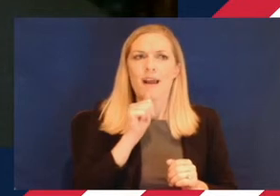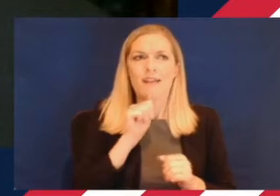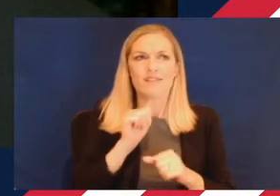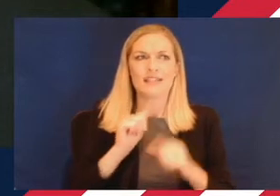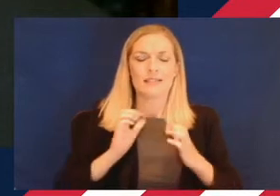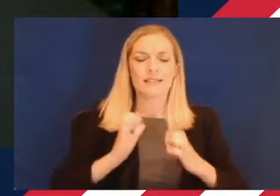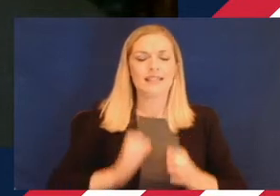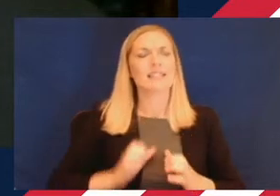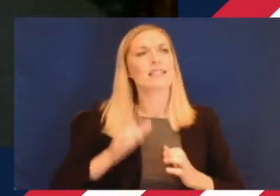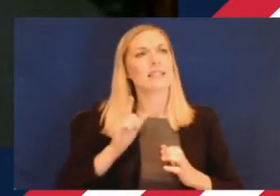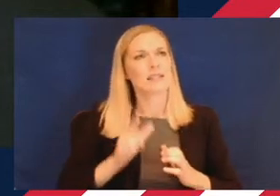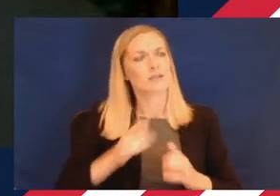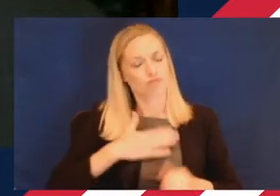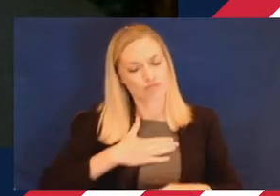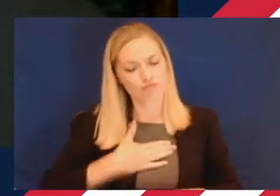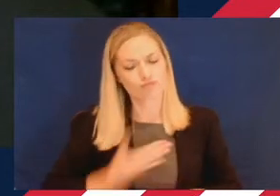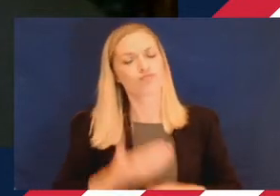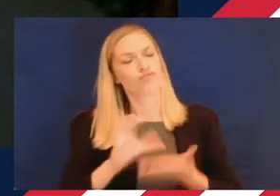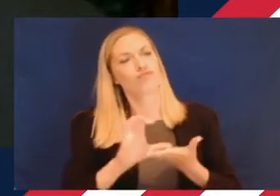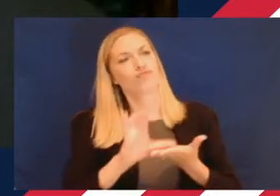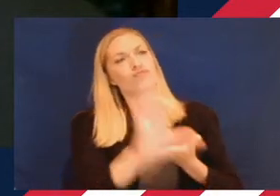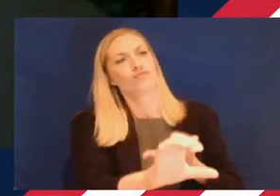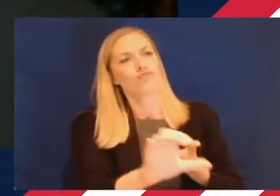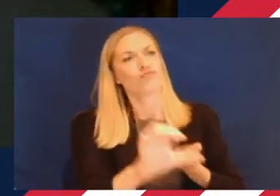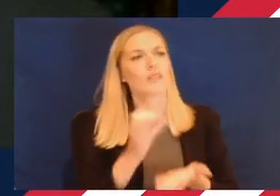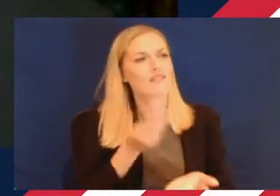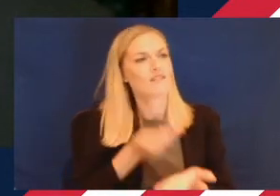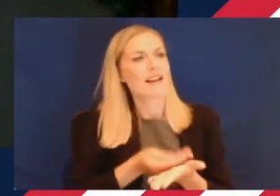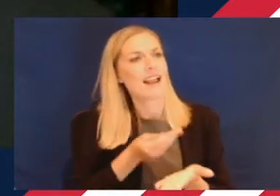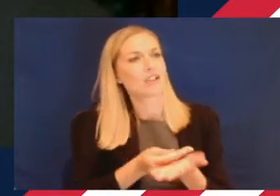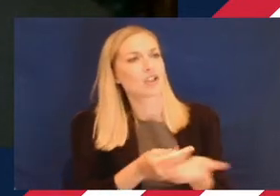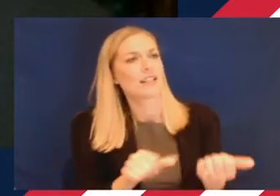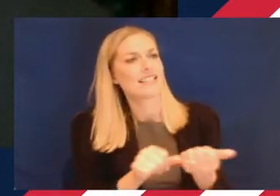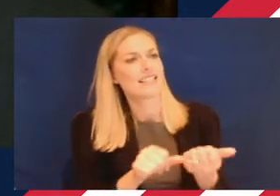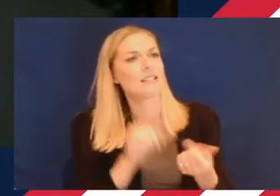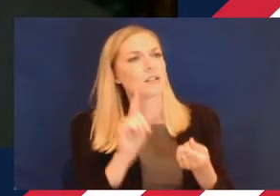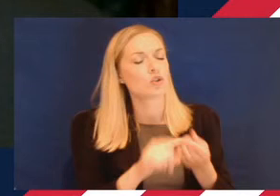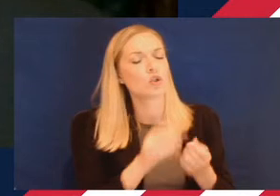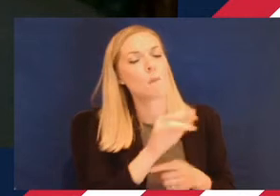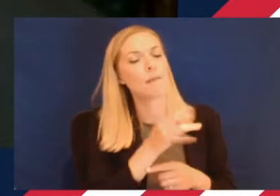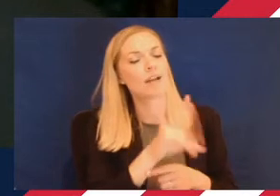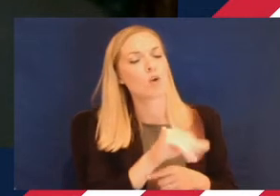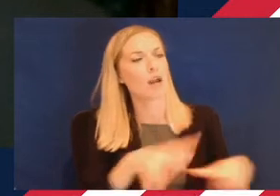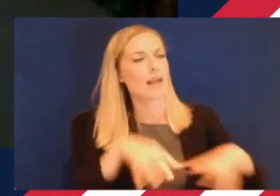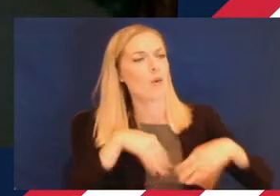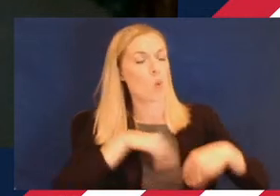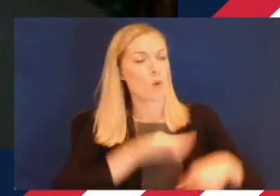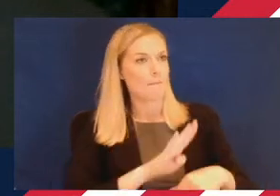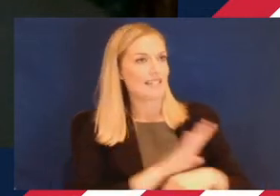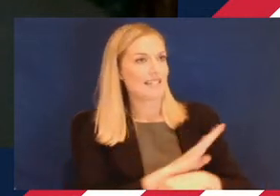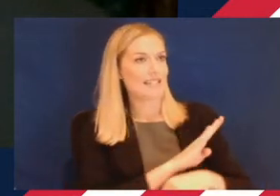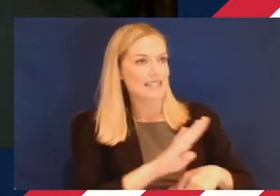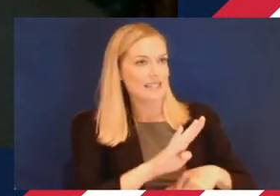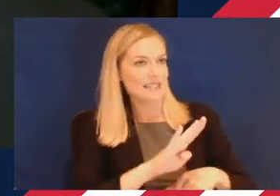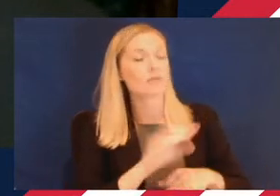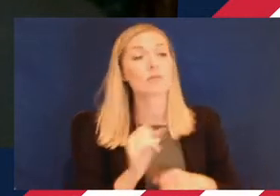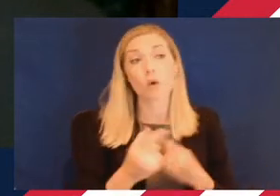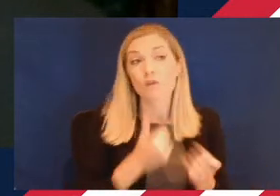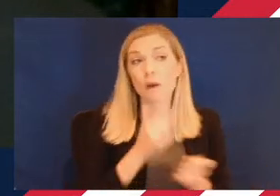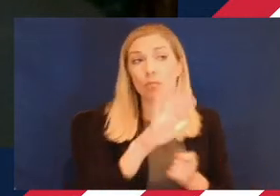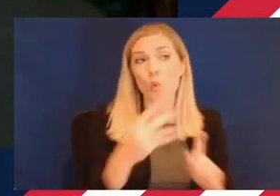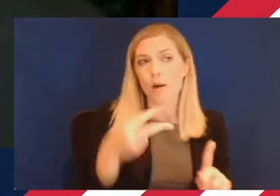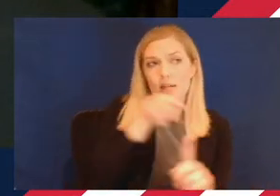financial assistance to minority-owned businesses. From your vantage point, what can the public sector do